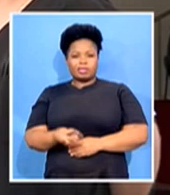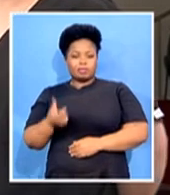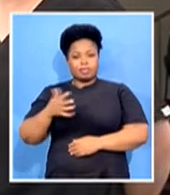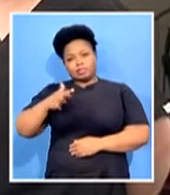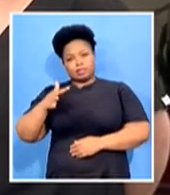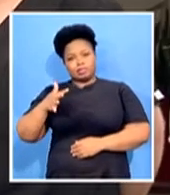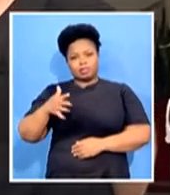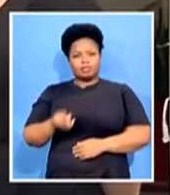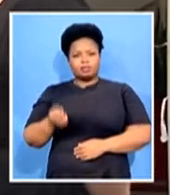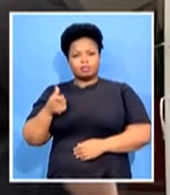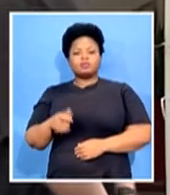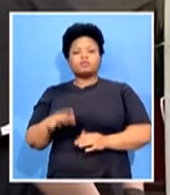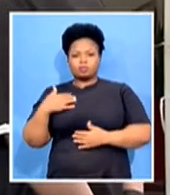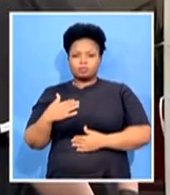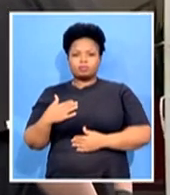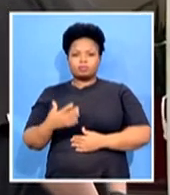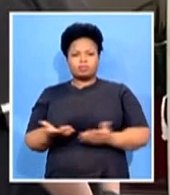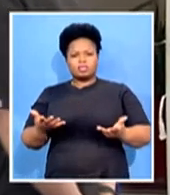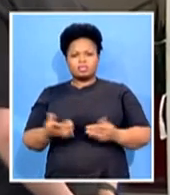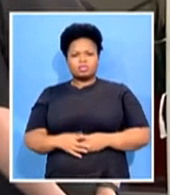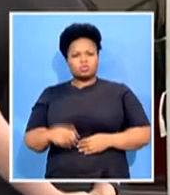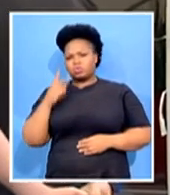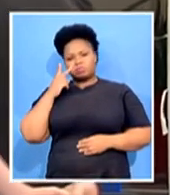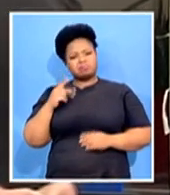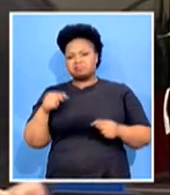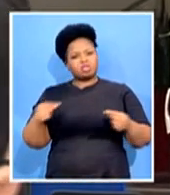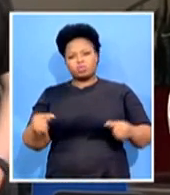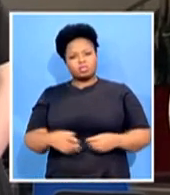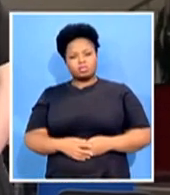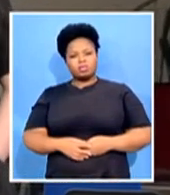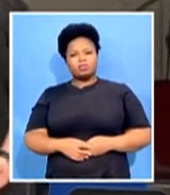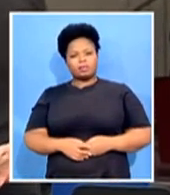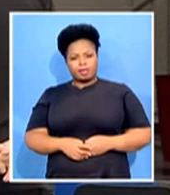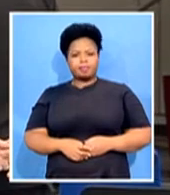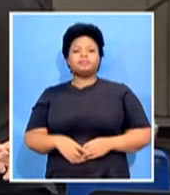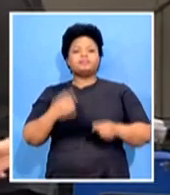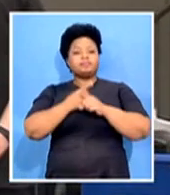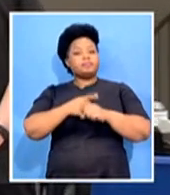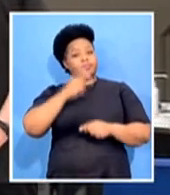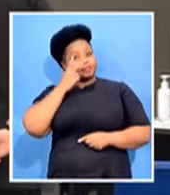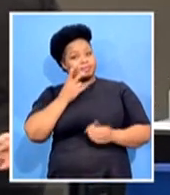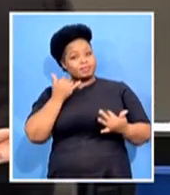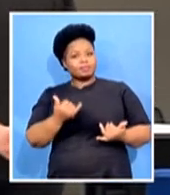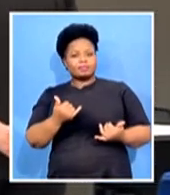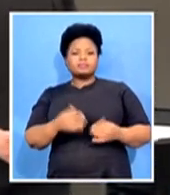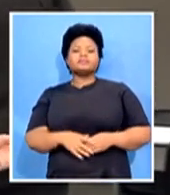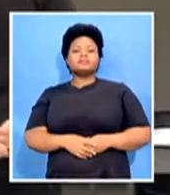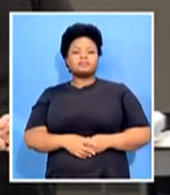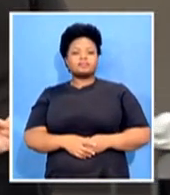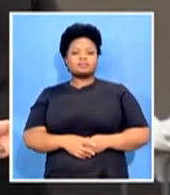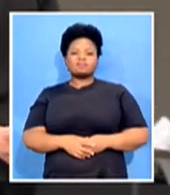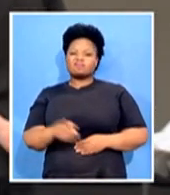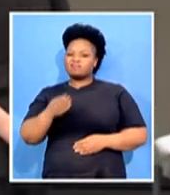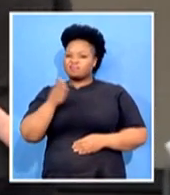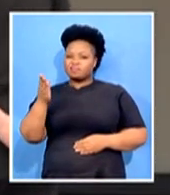doesn't look like we'll be able to do that. Or just come with me this way. I'm really hoping so this will be the first site where somebody comes. This